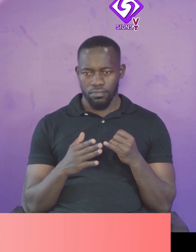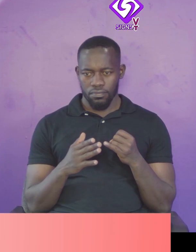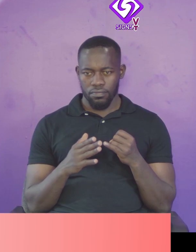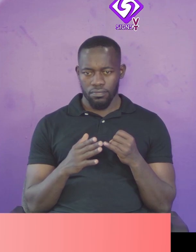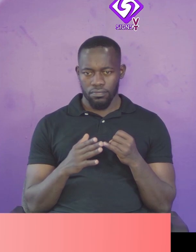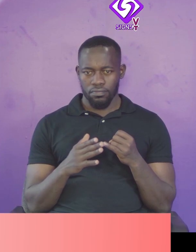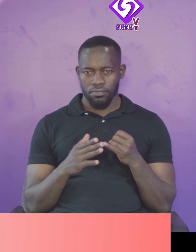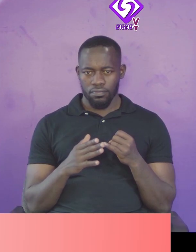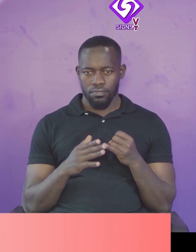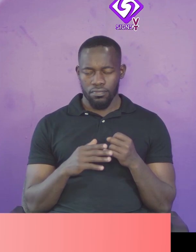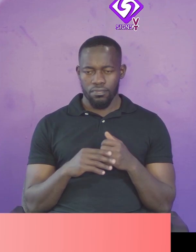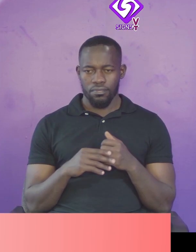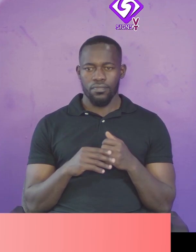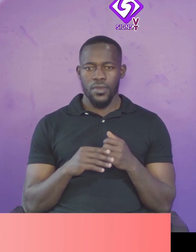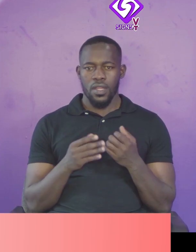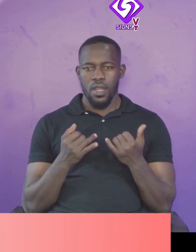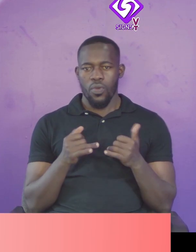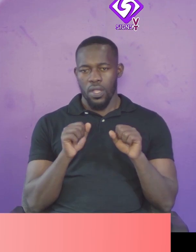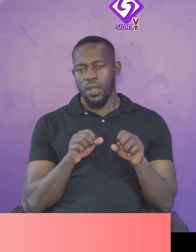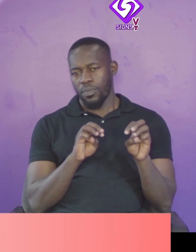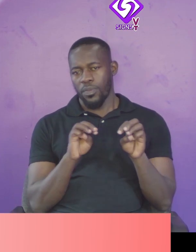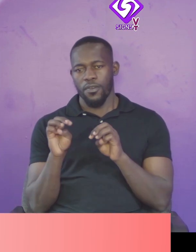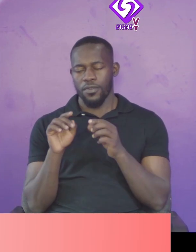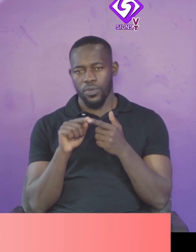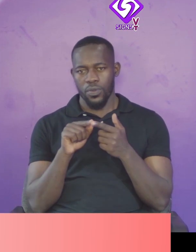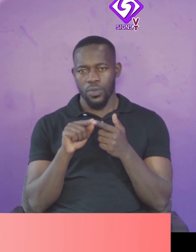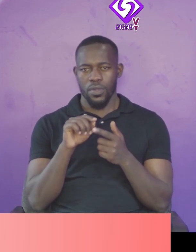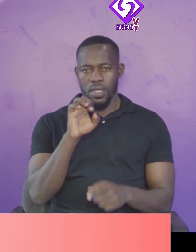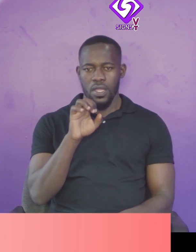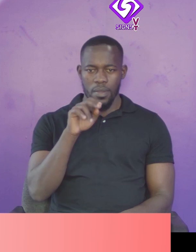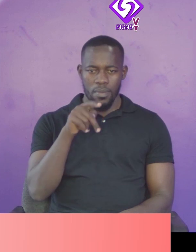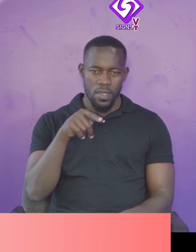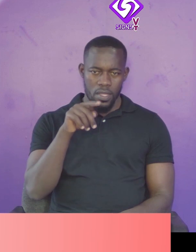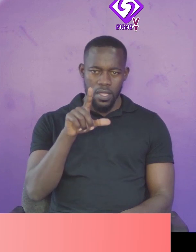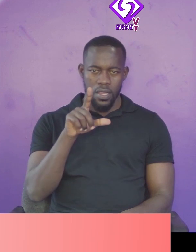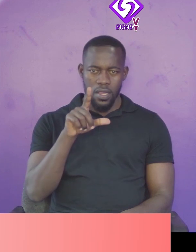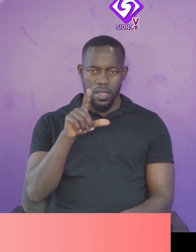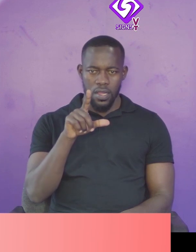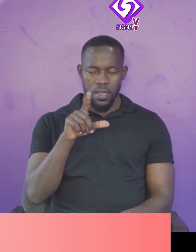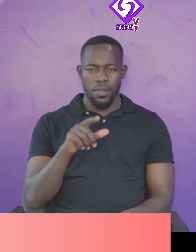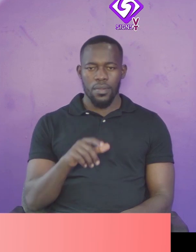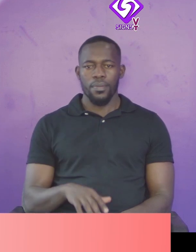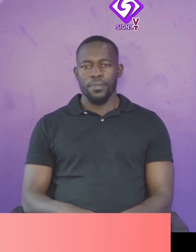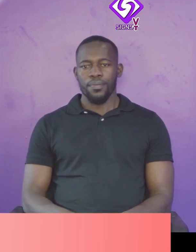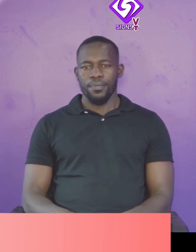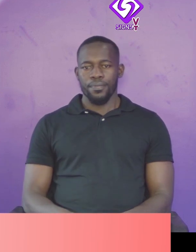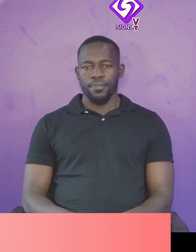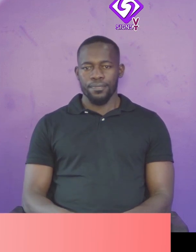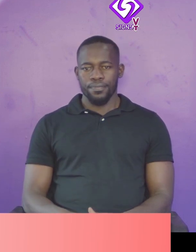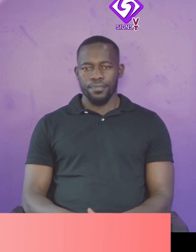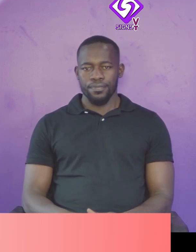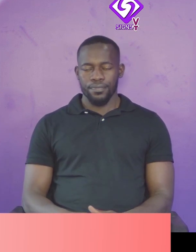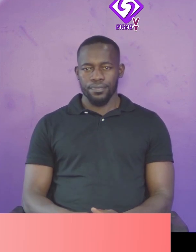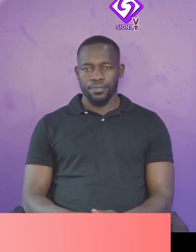think we can now come to the Premier League action in the